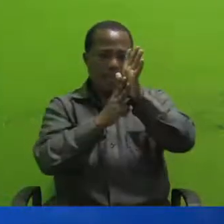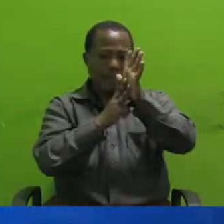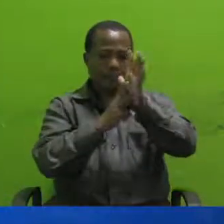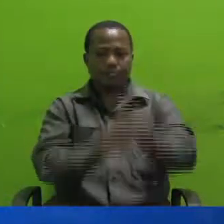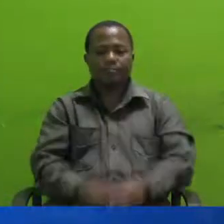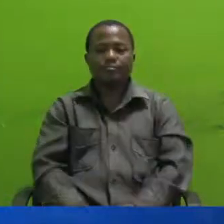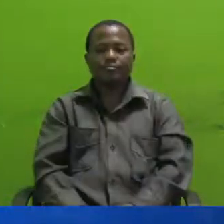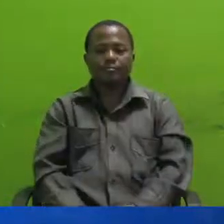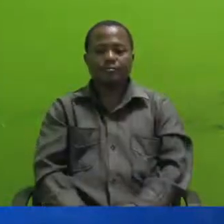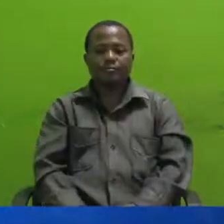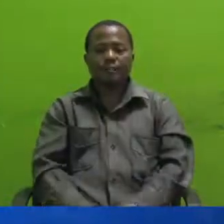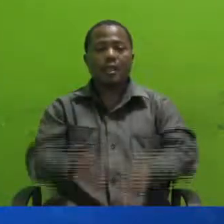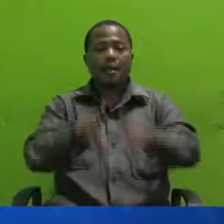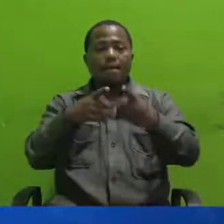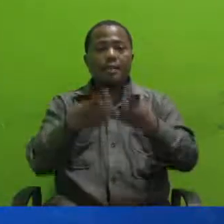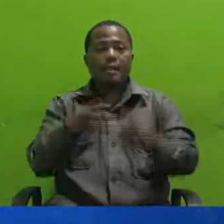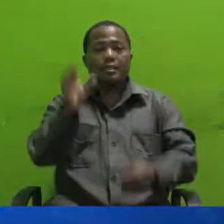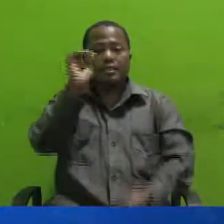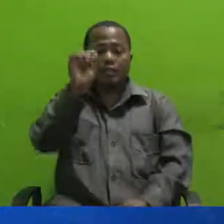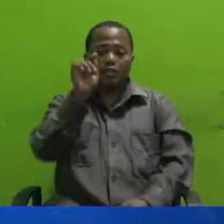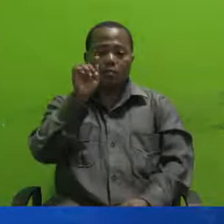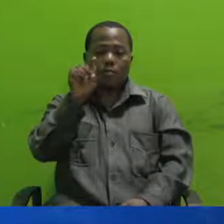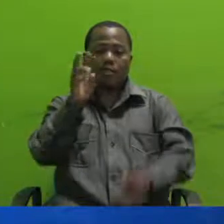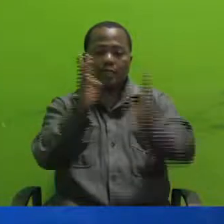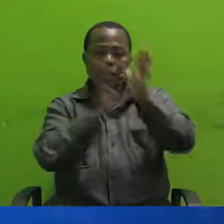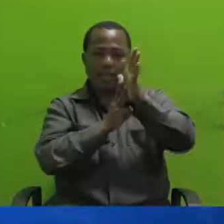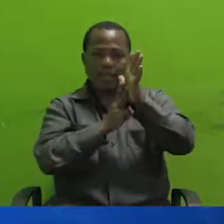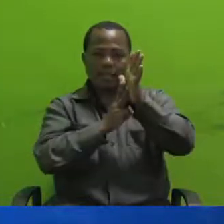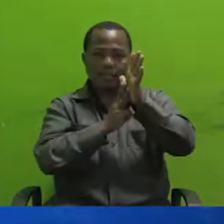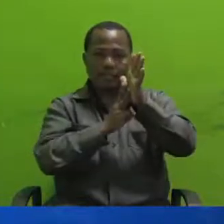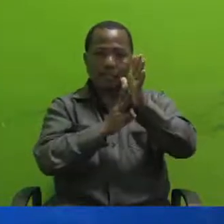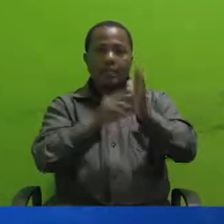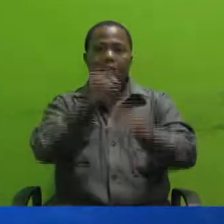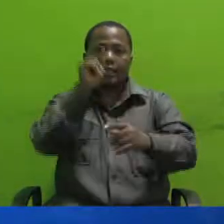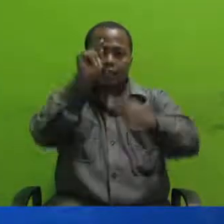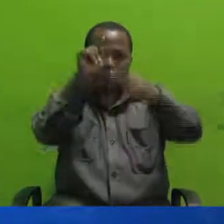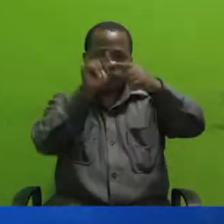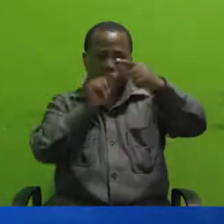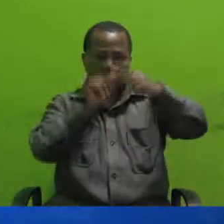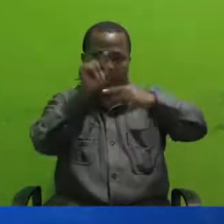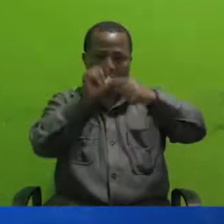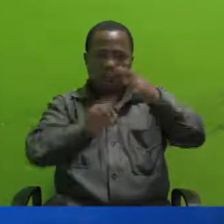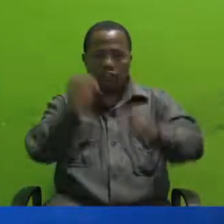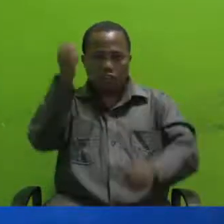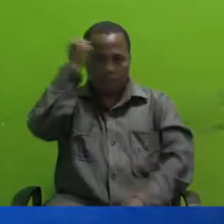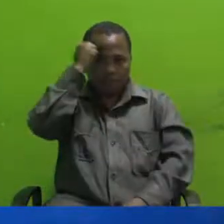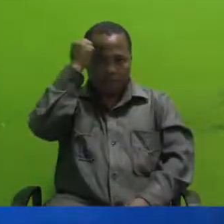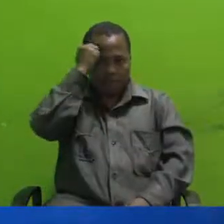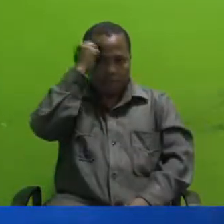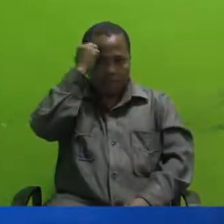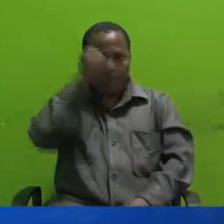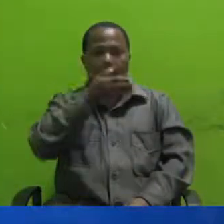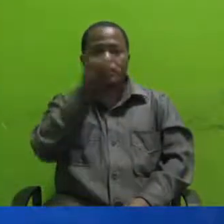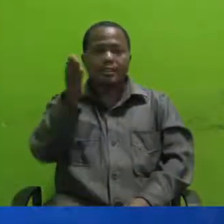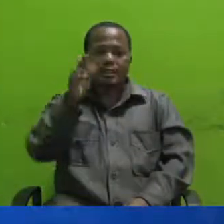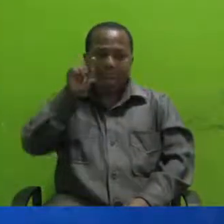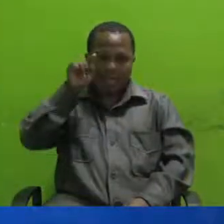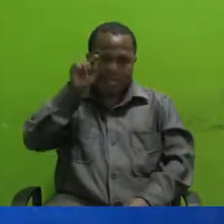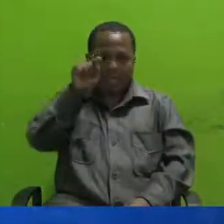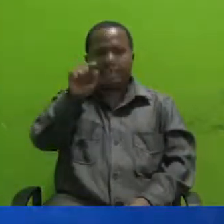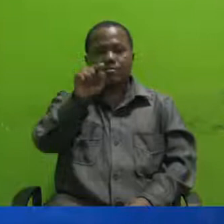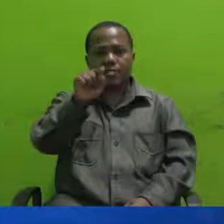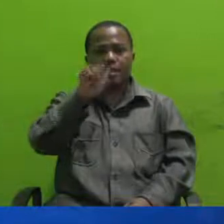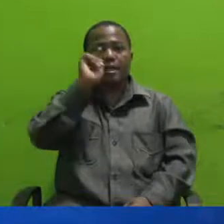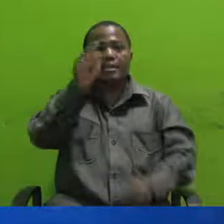0.8. But 0.8 into a fraction, remember, this is a